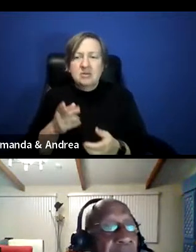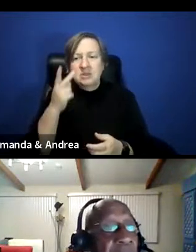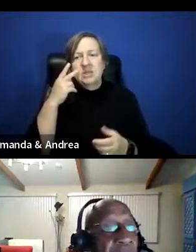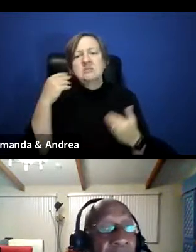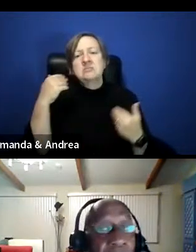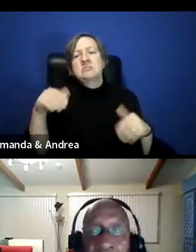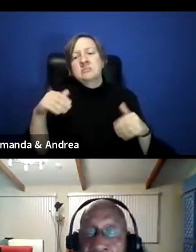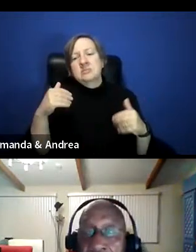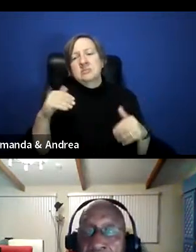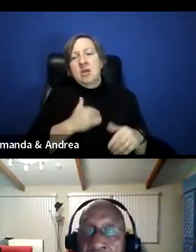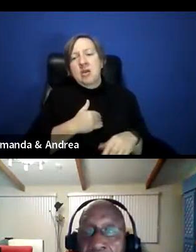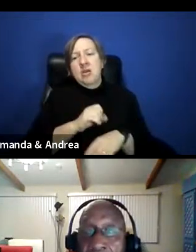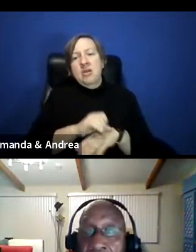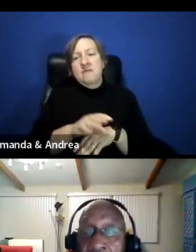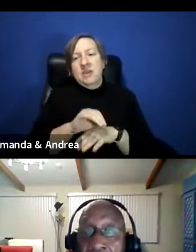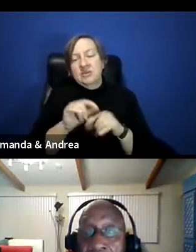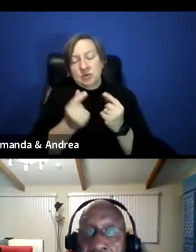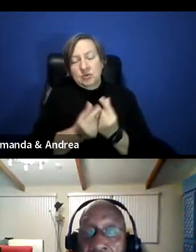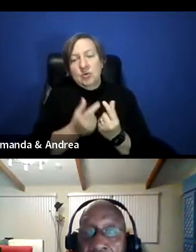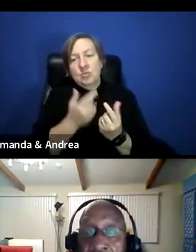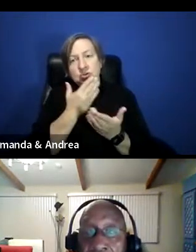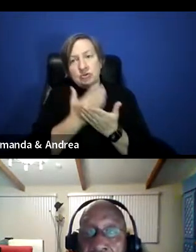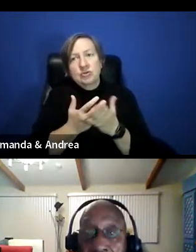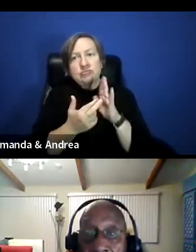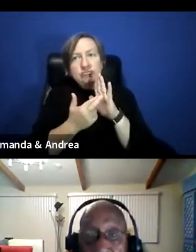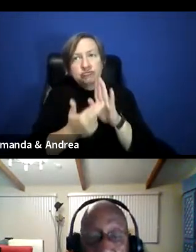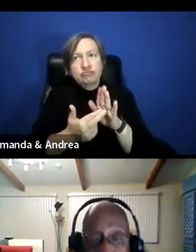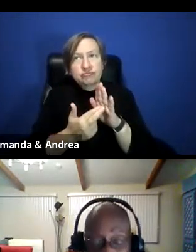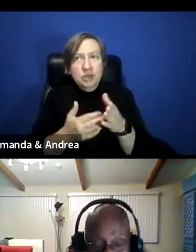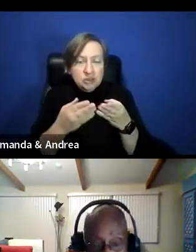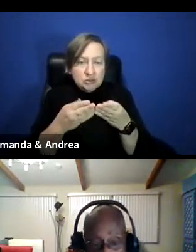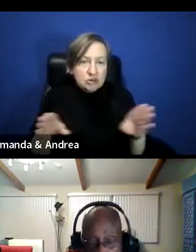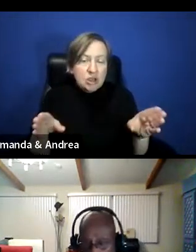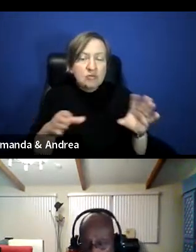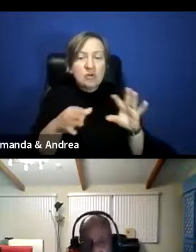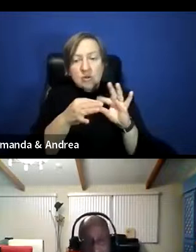well our advisory groups were representing the overall